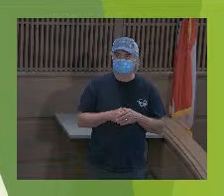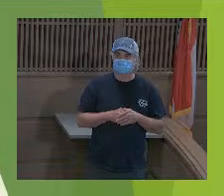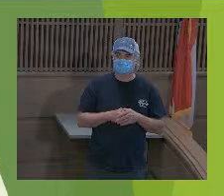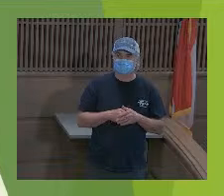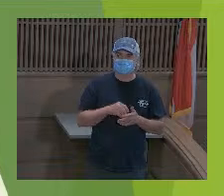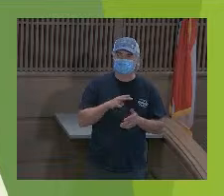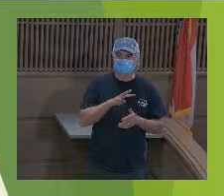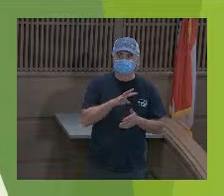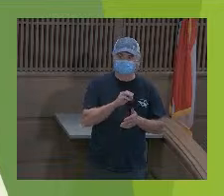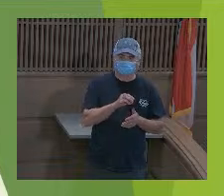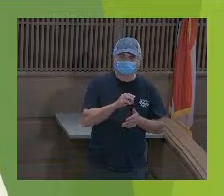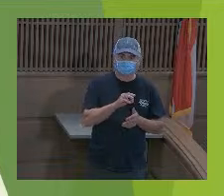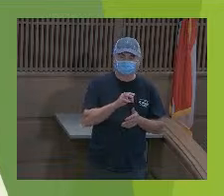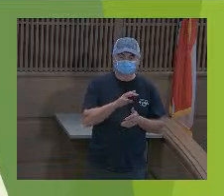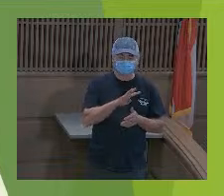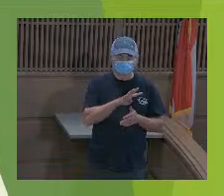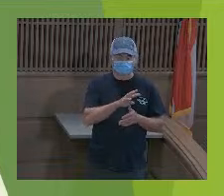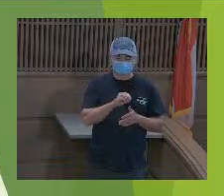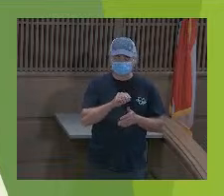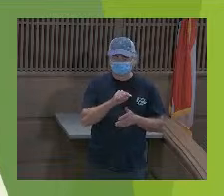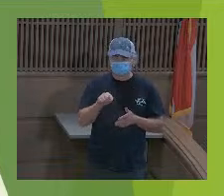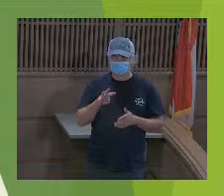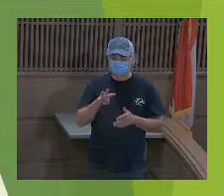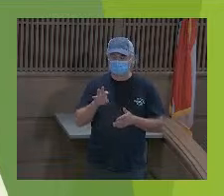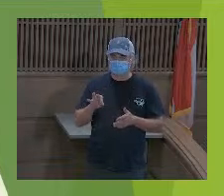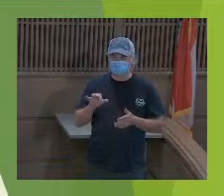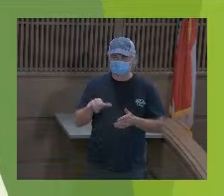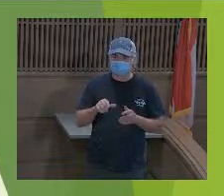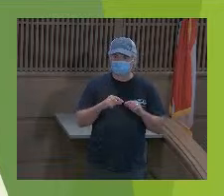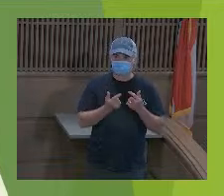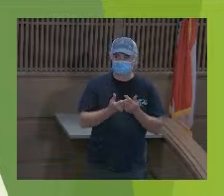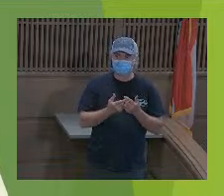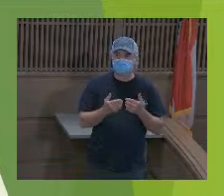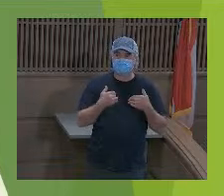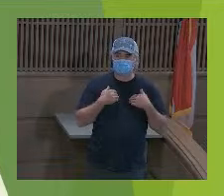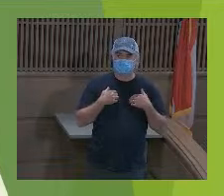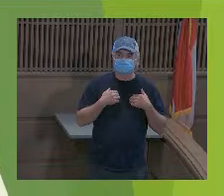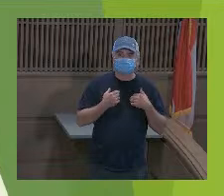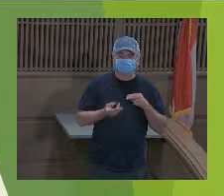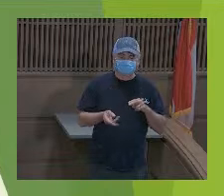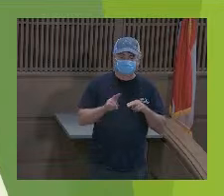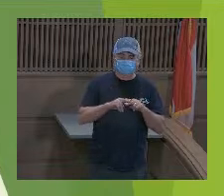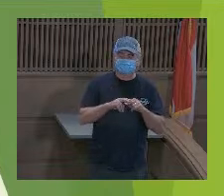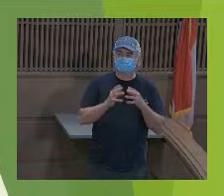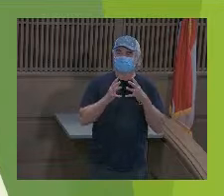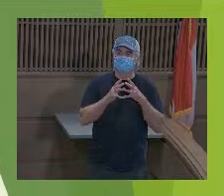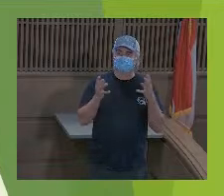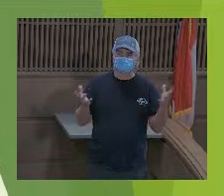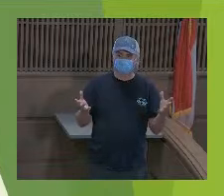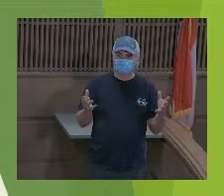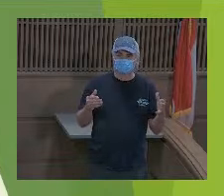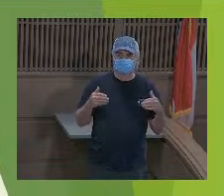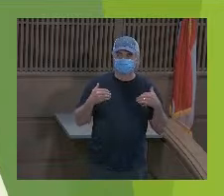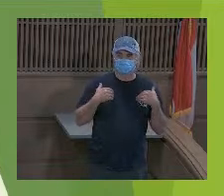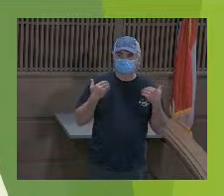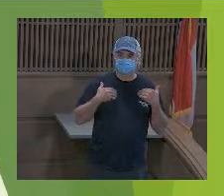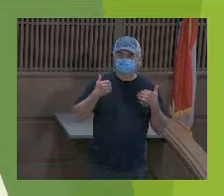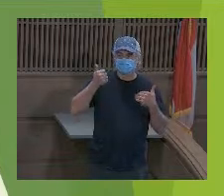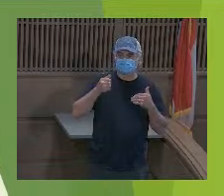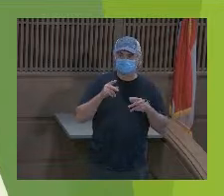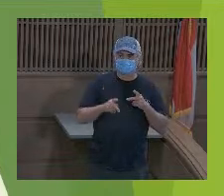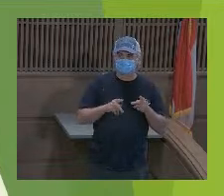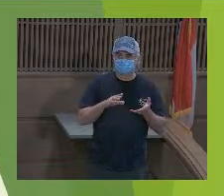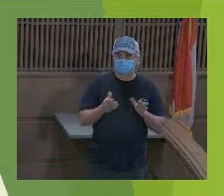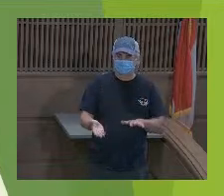group, is a substantial increase in the number of deaths of younger patients. It